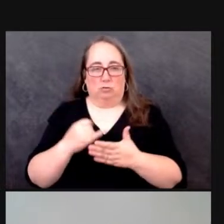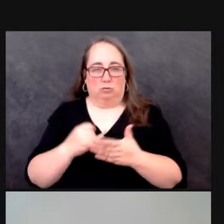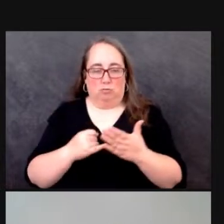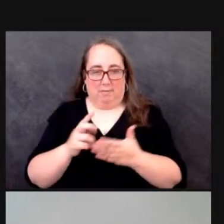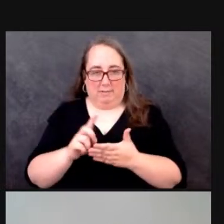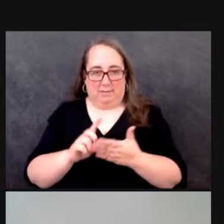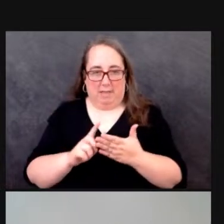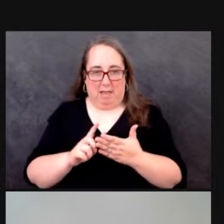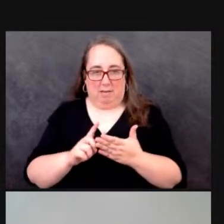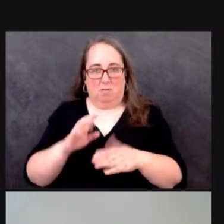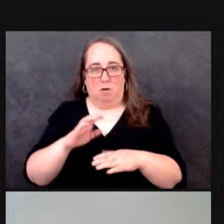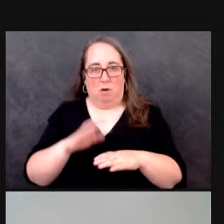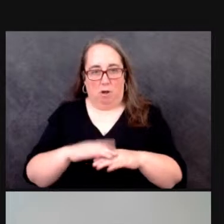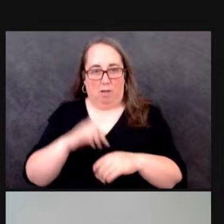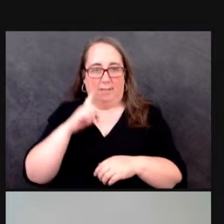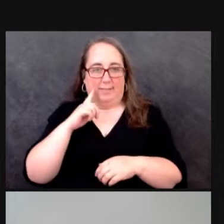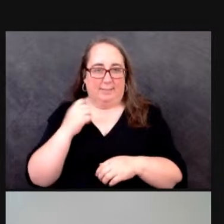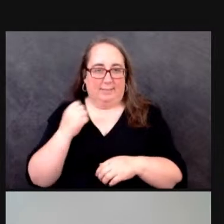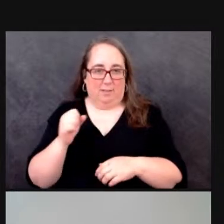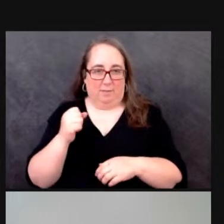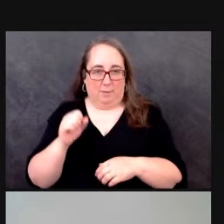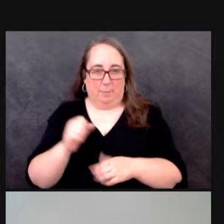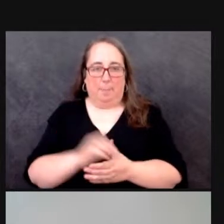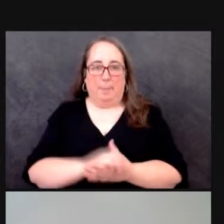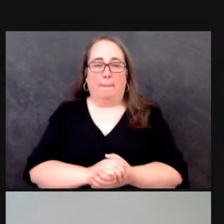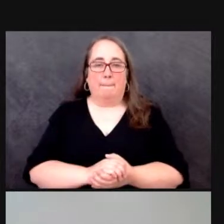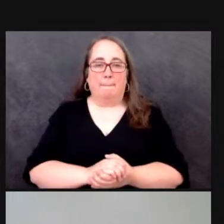design directly on the silver.